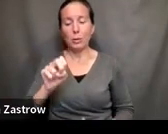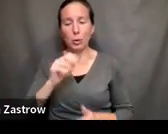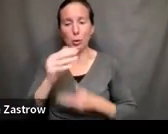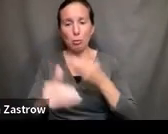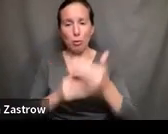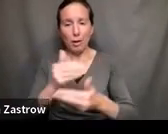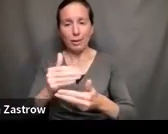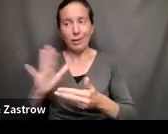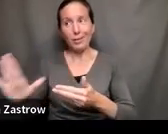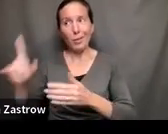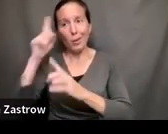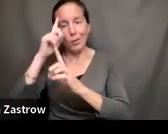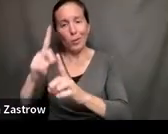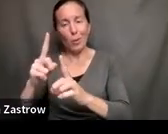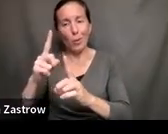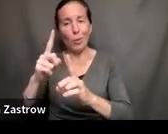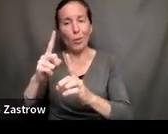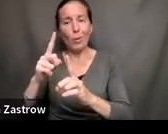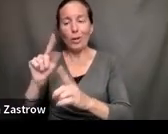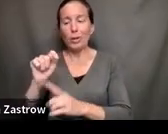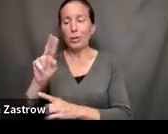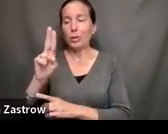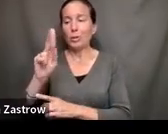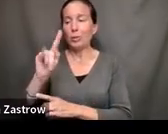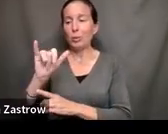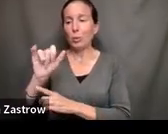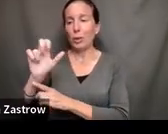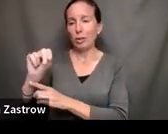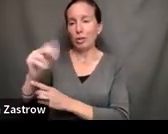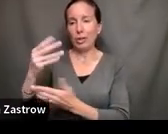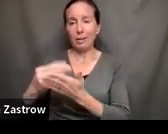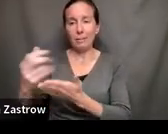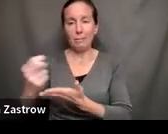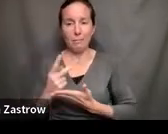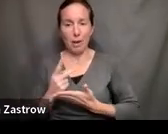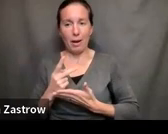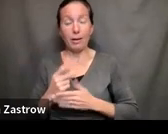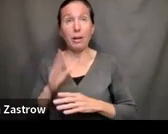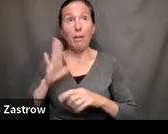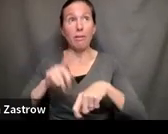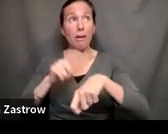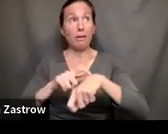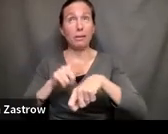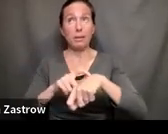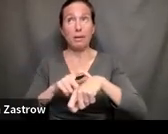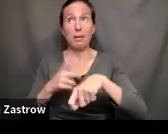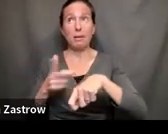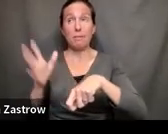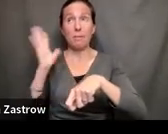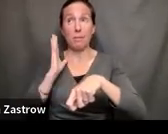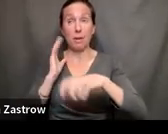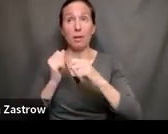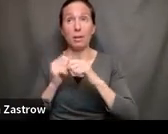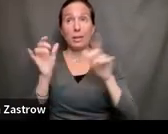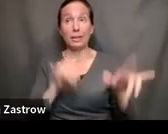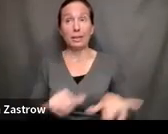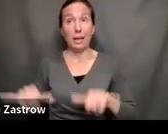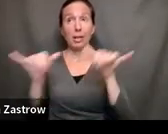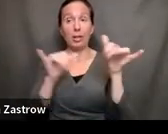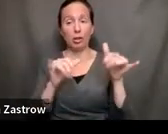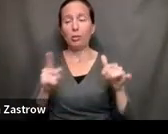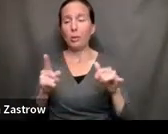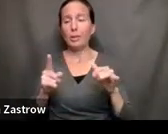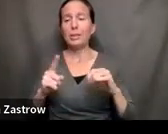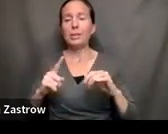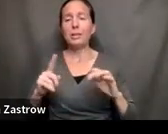tuition. And at that time, the standard was merely more than de minimis.